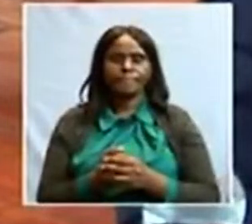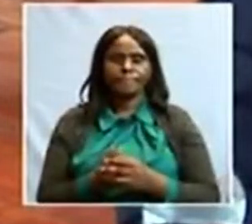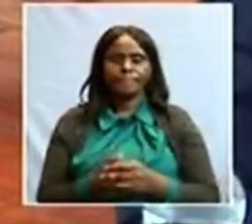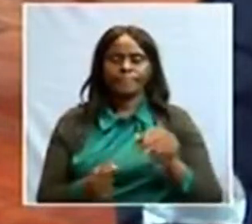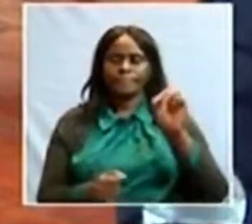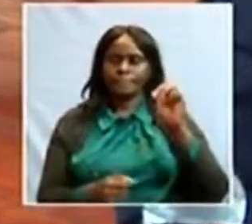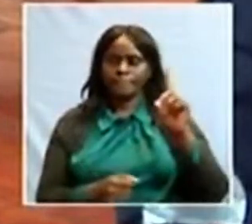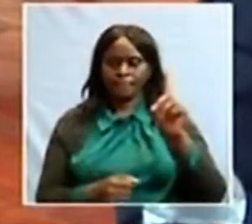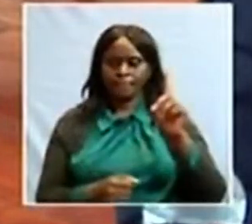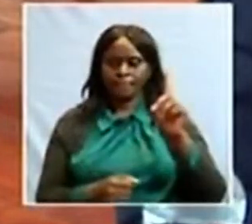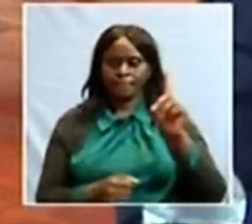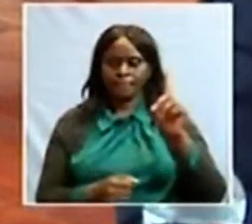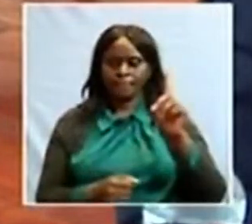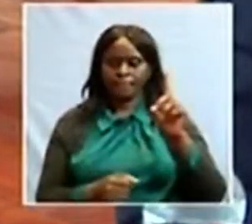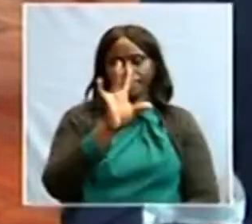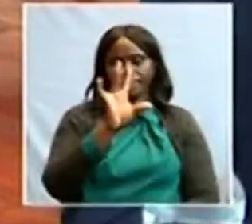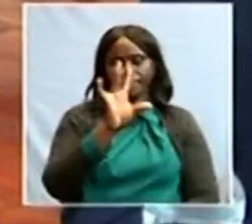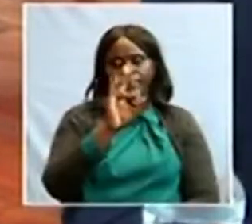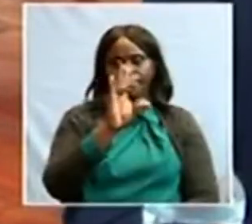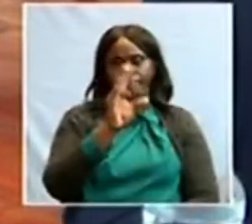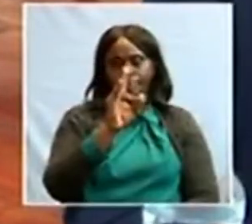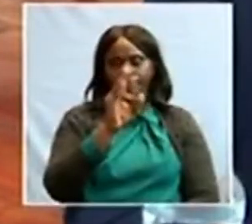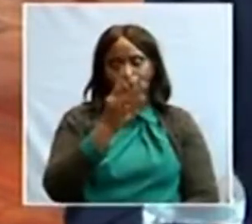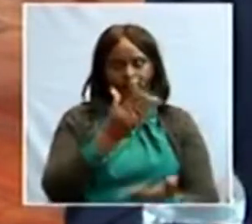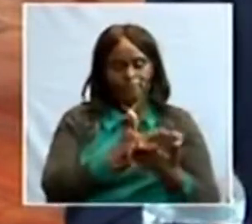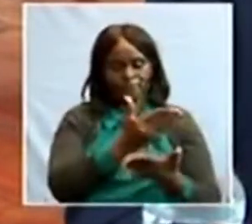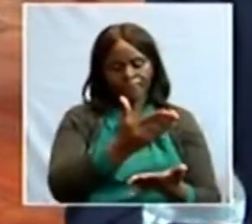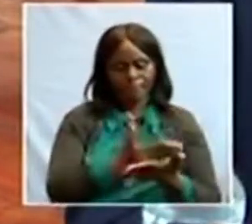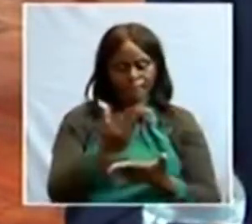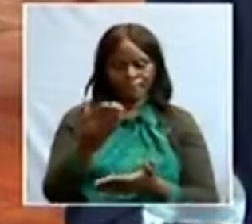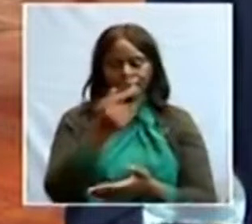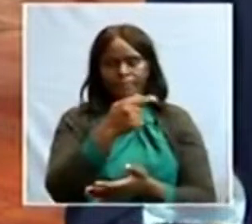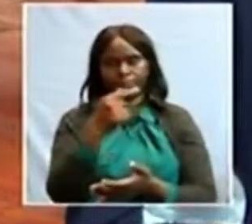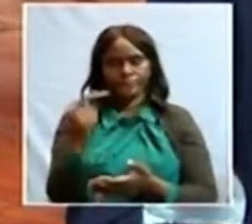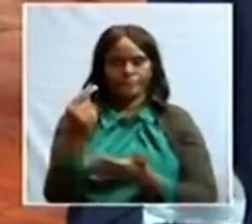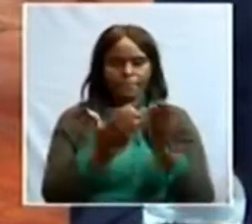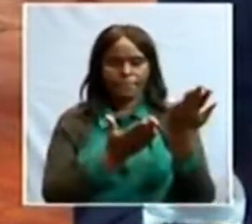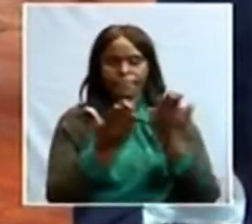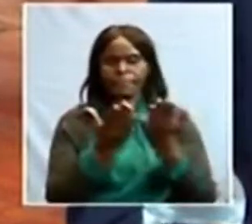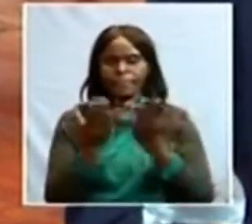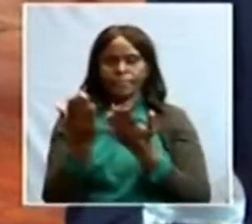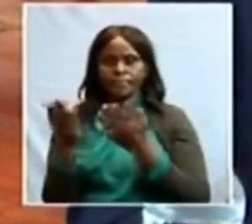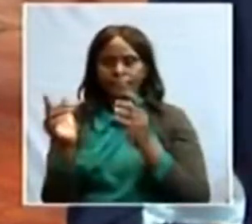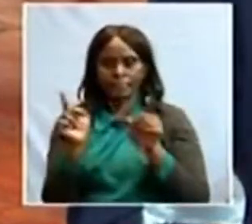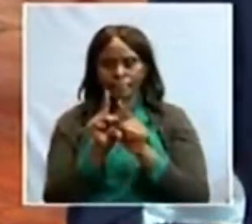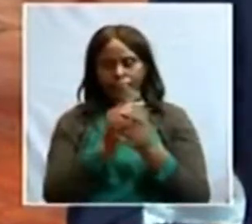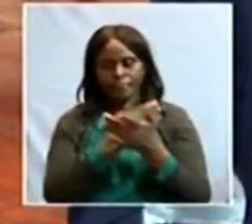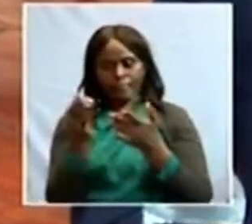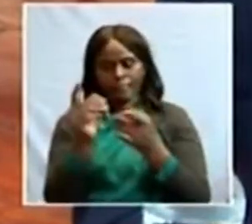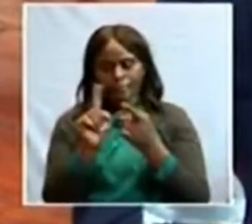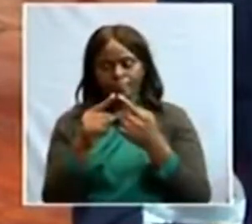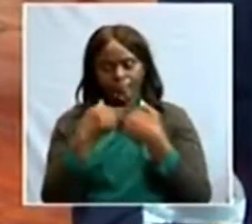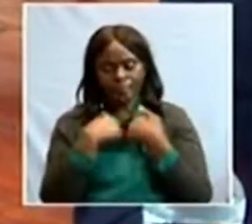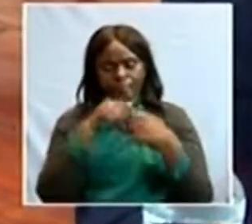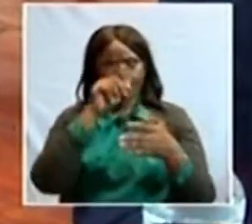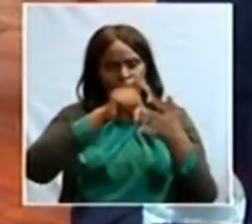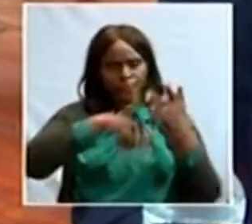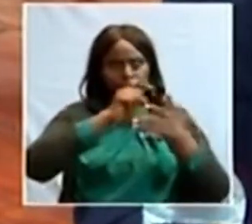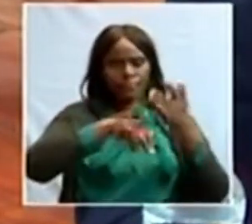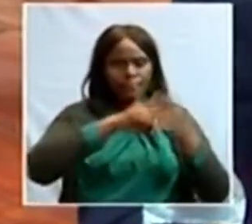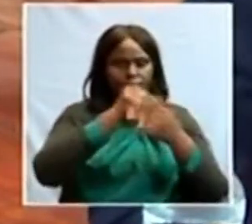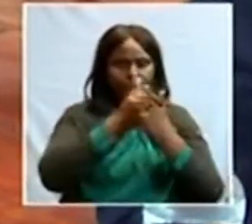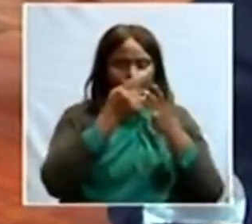D, on page 7, procurement of goods and services, failure to undertake tax